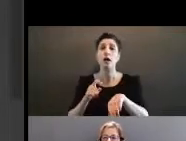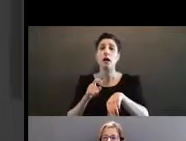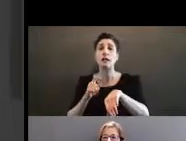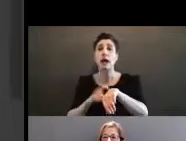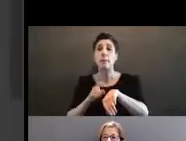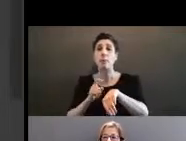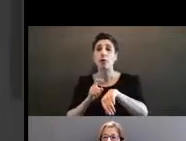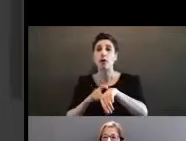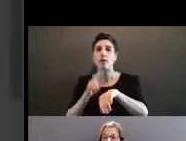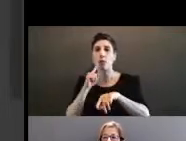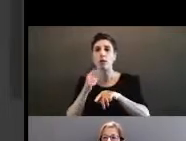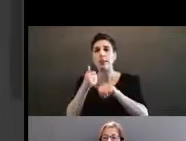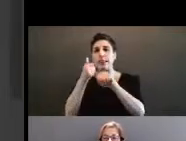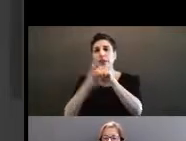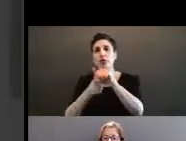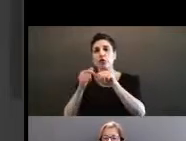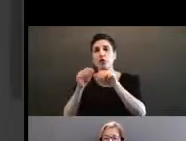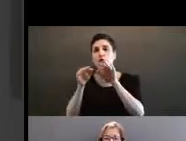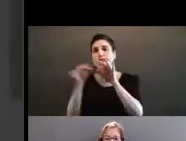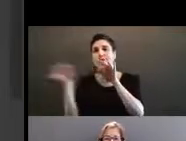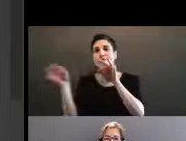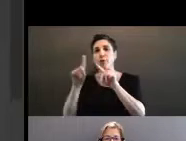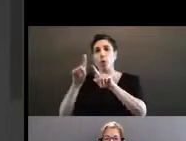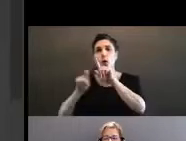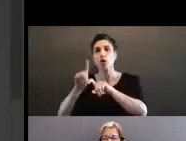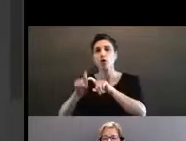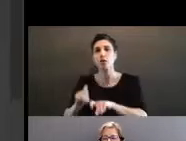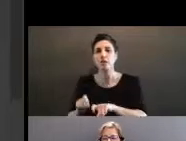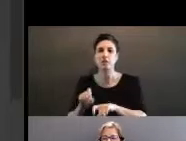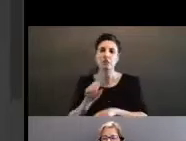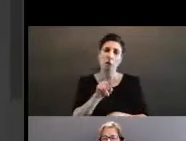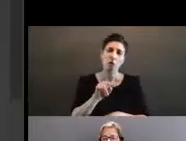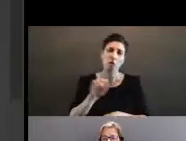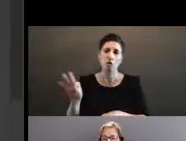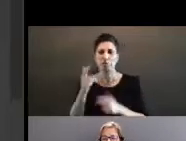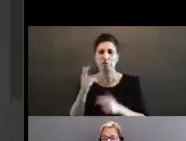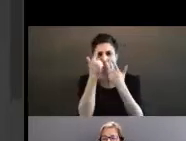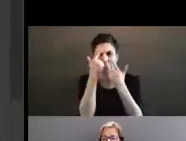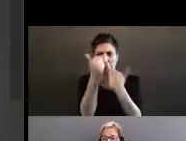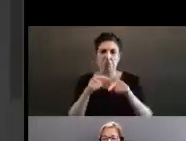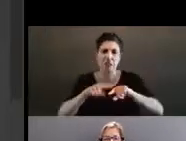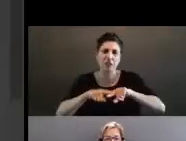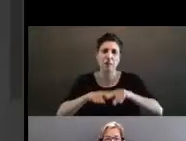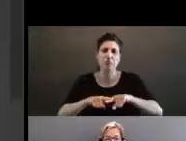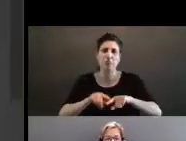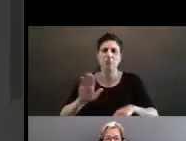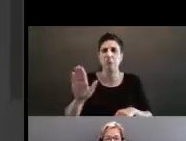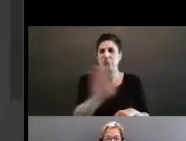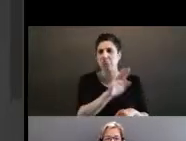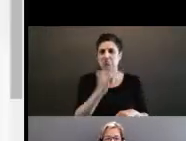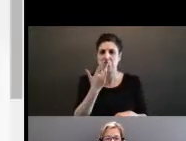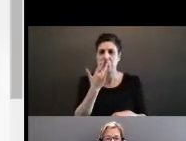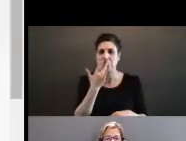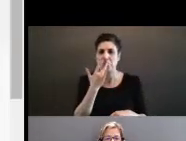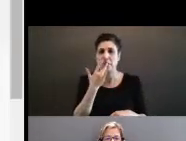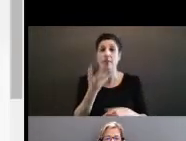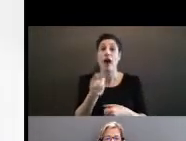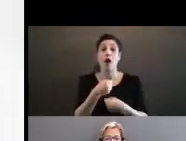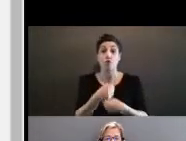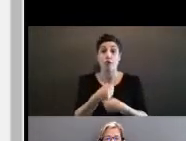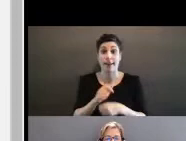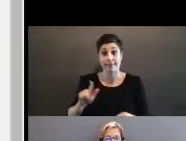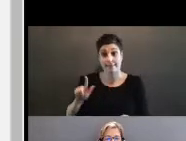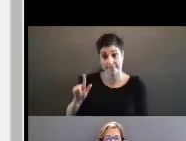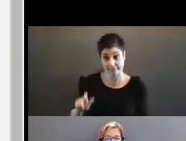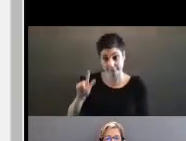your preference, whatever is best for your situation, and then click create.